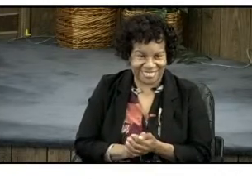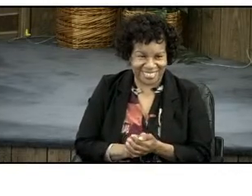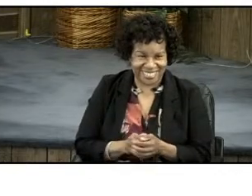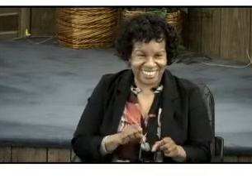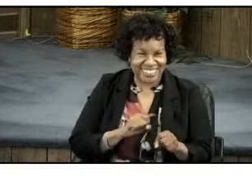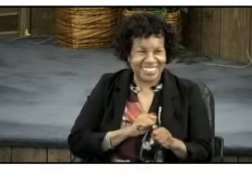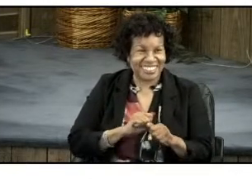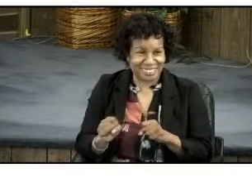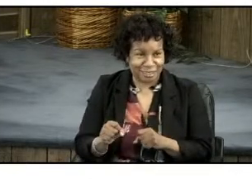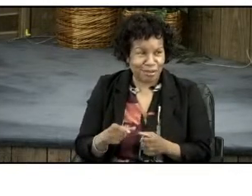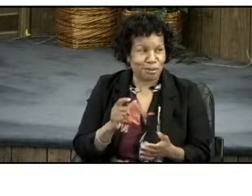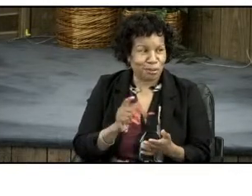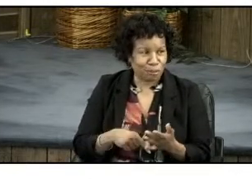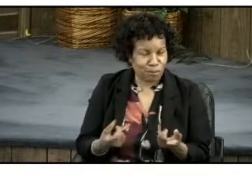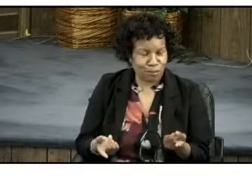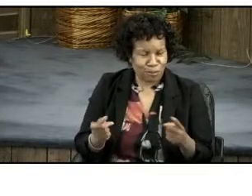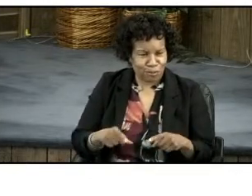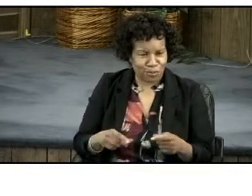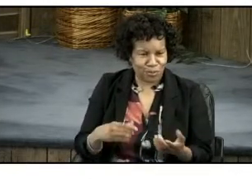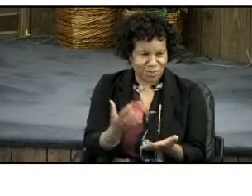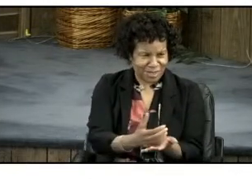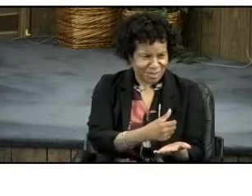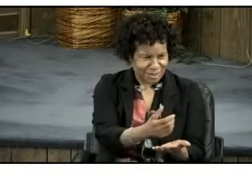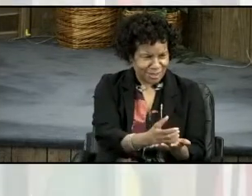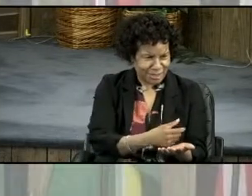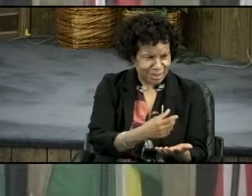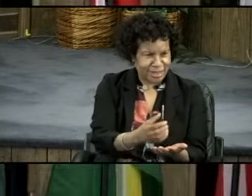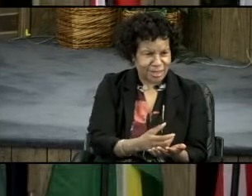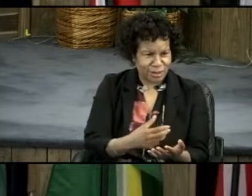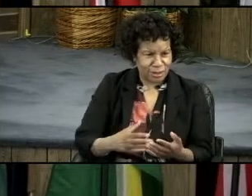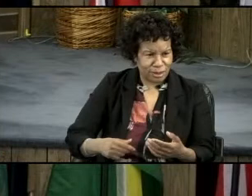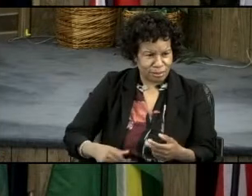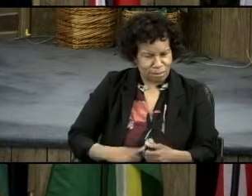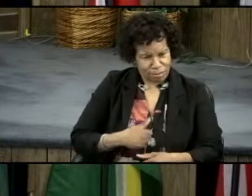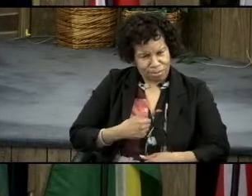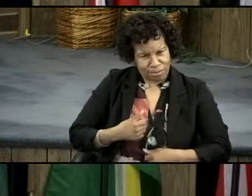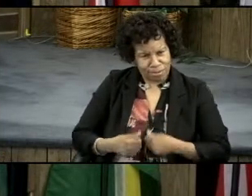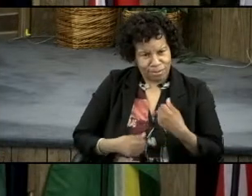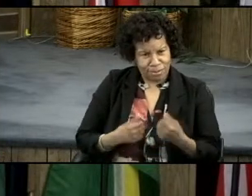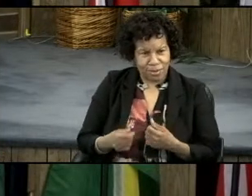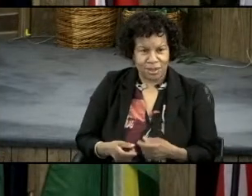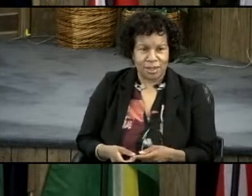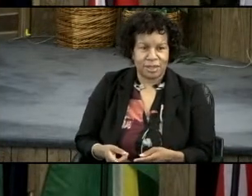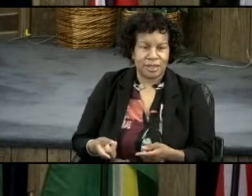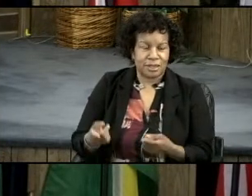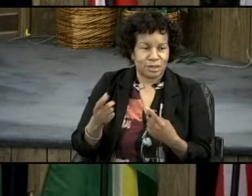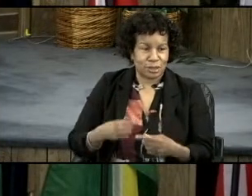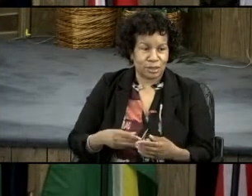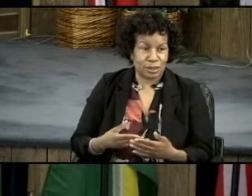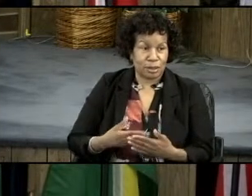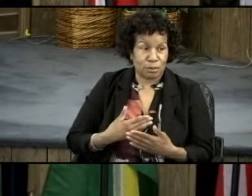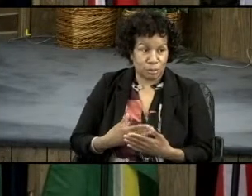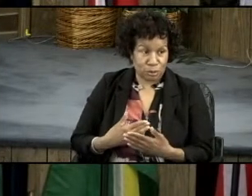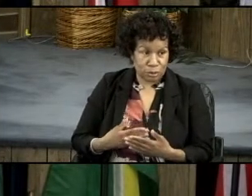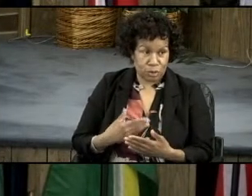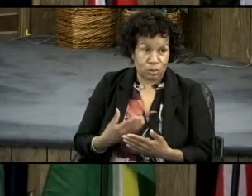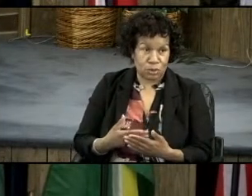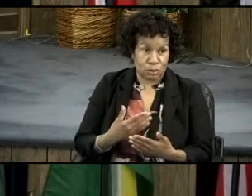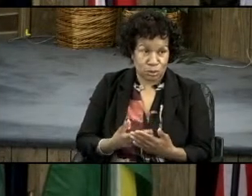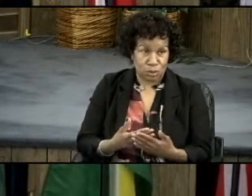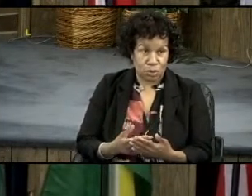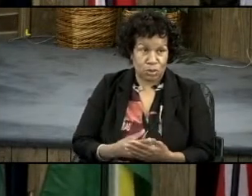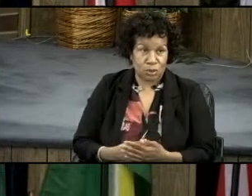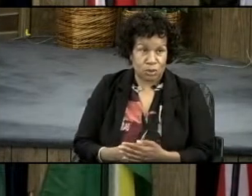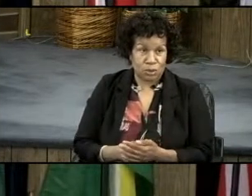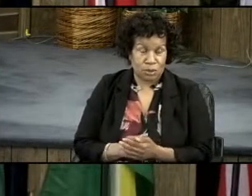And so what they're doing is gathering up their nerve to come closer and throw the first punch.